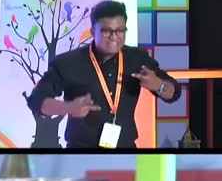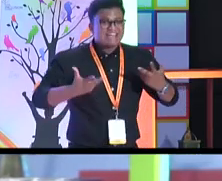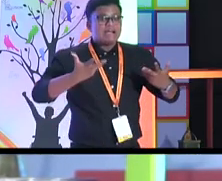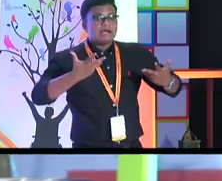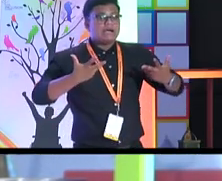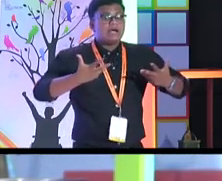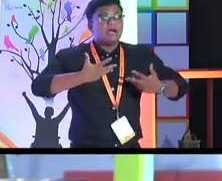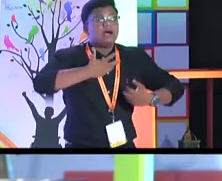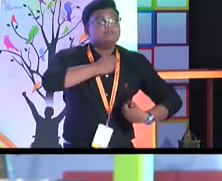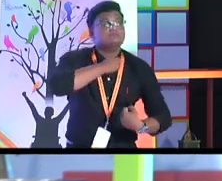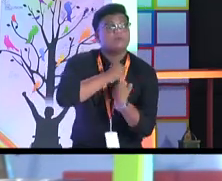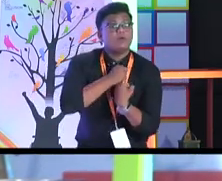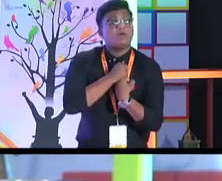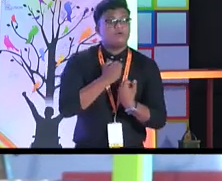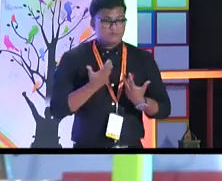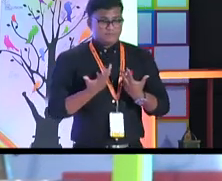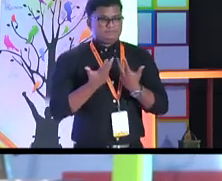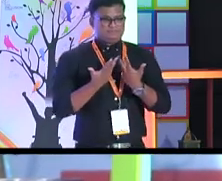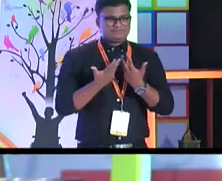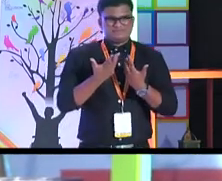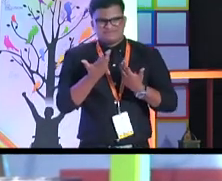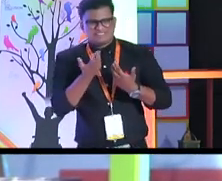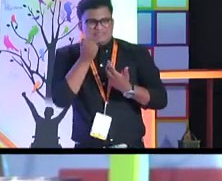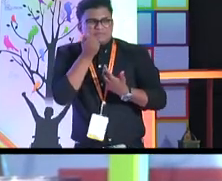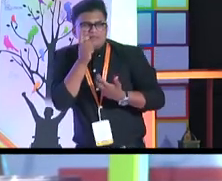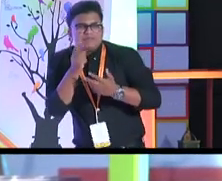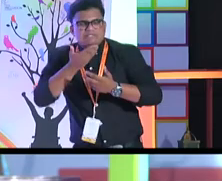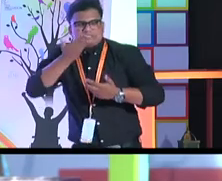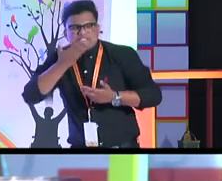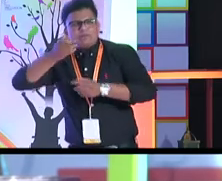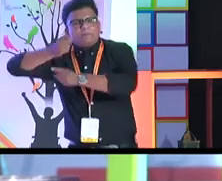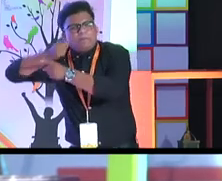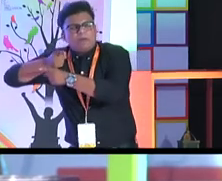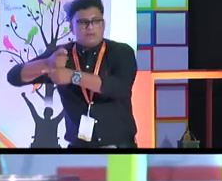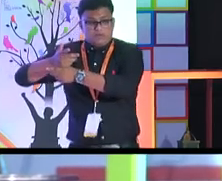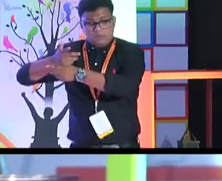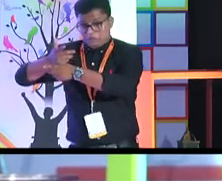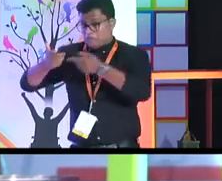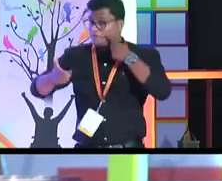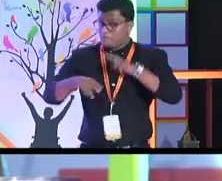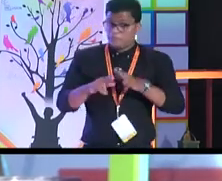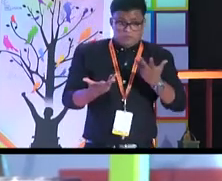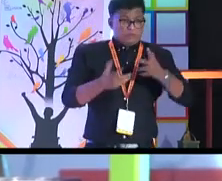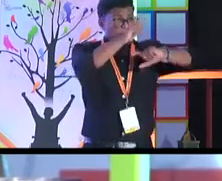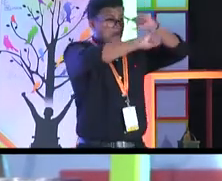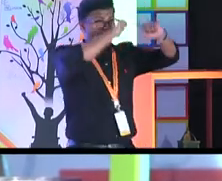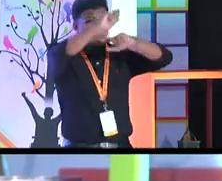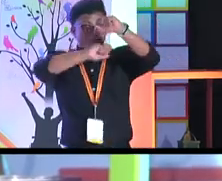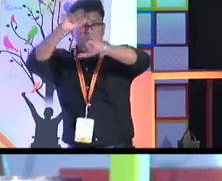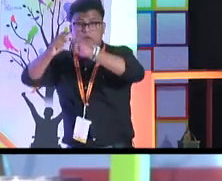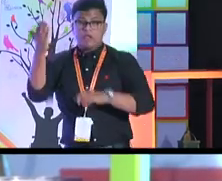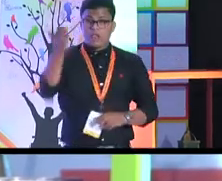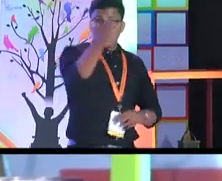to support us, because everything the parent or the teacher can't take on. And also for the corporates, if you're looking at giving some very